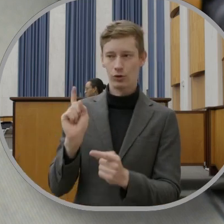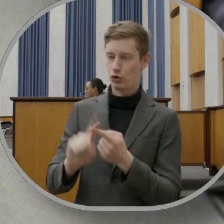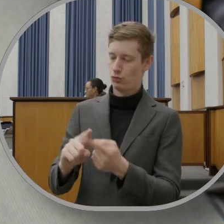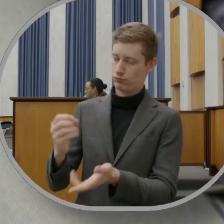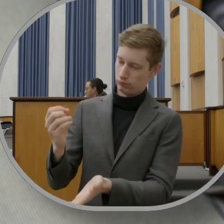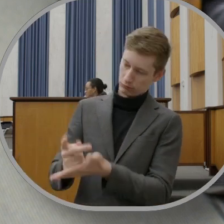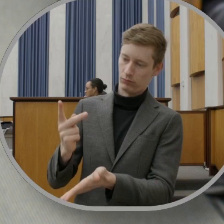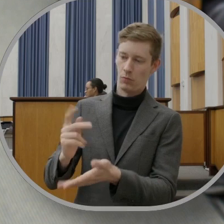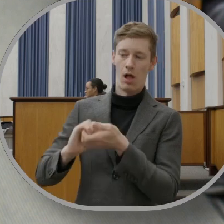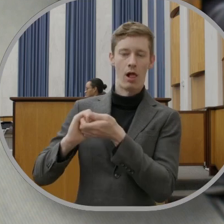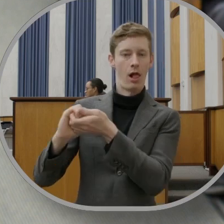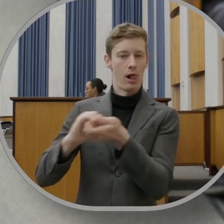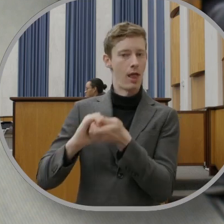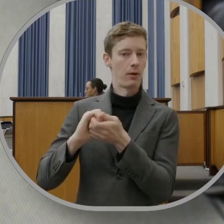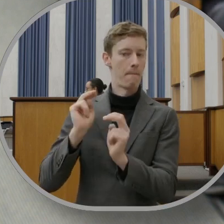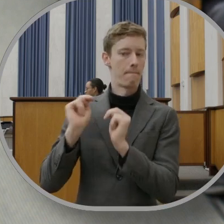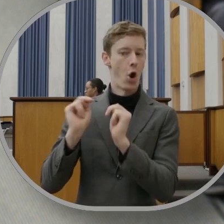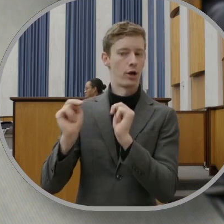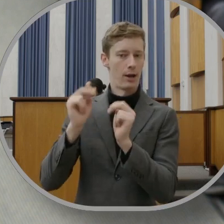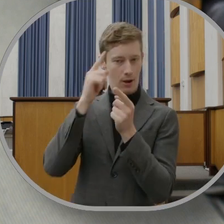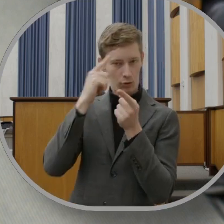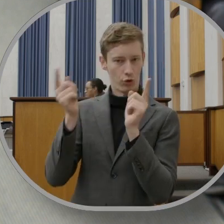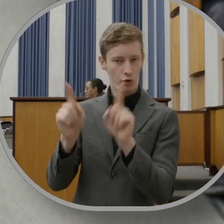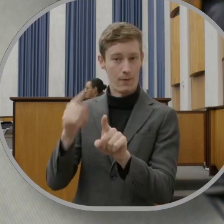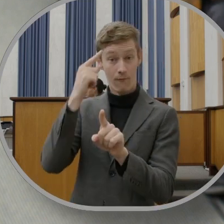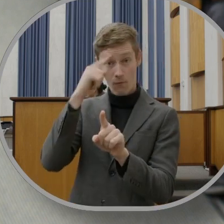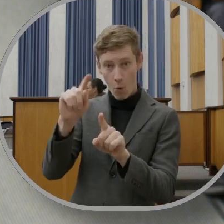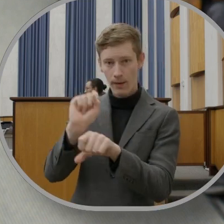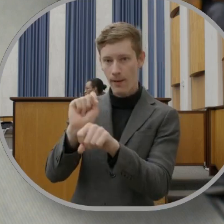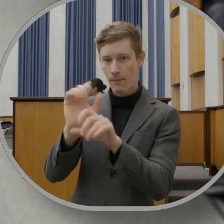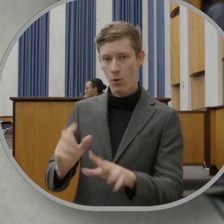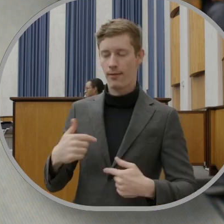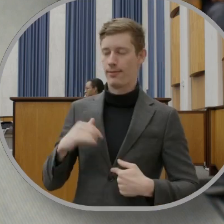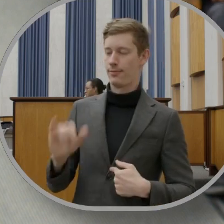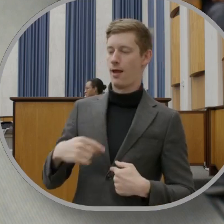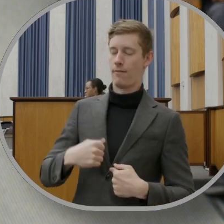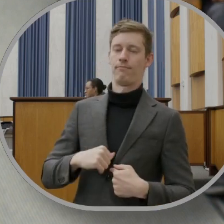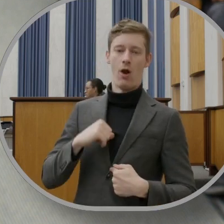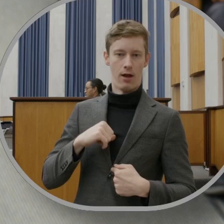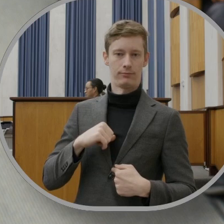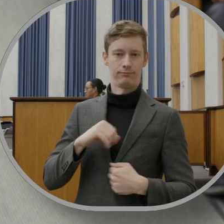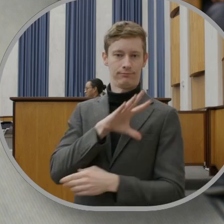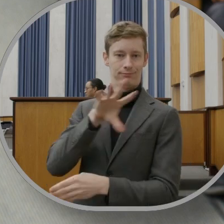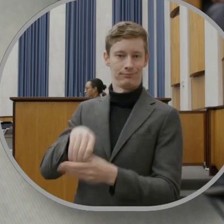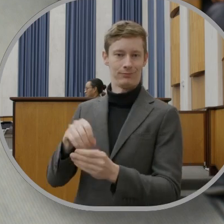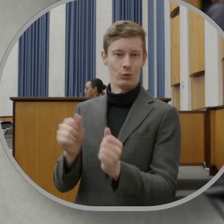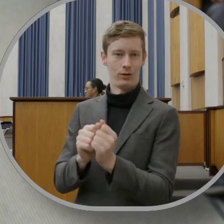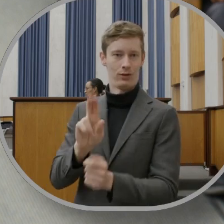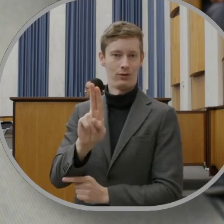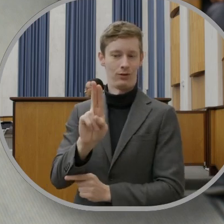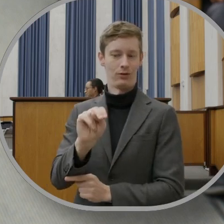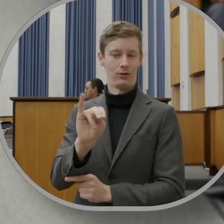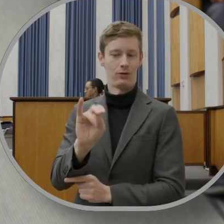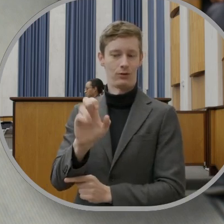our city employees, an accomplishment I'm very proud of. So working collaboratively with City Council and